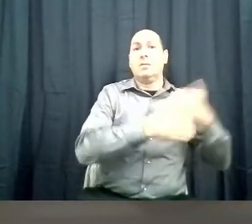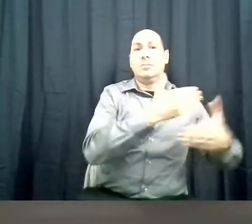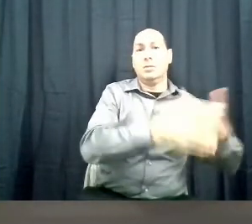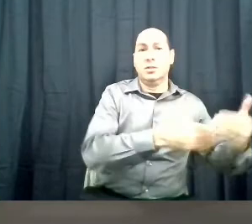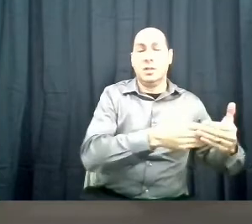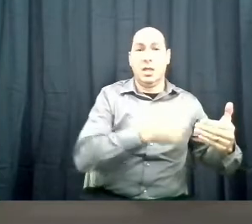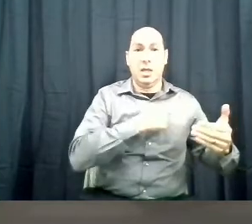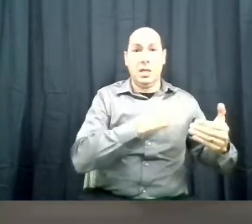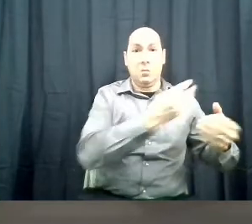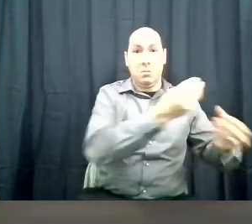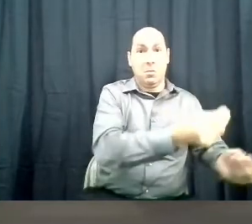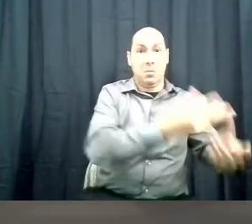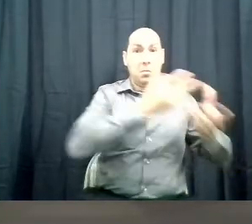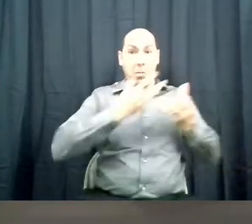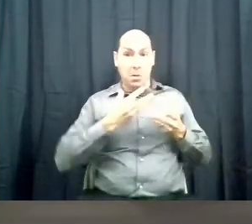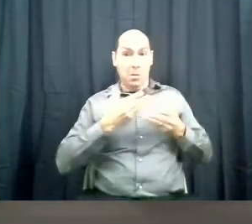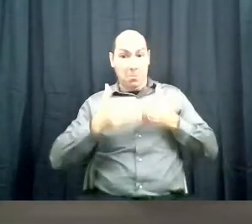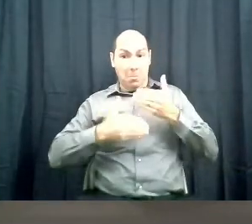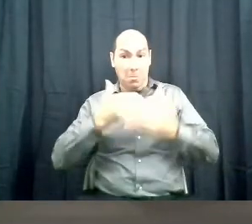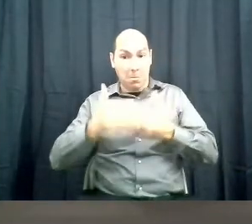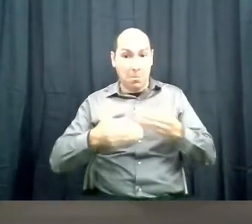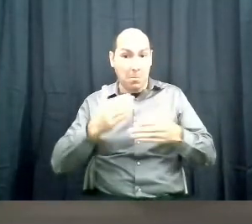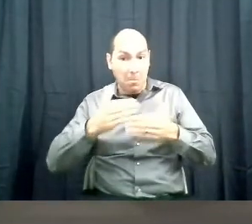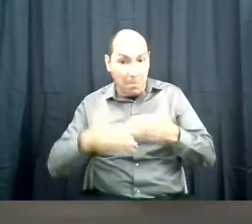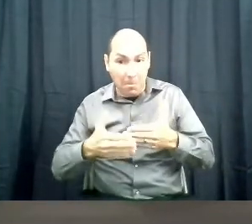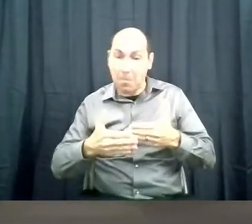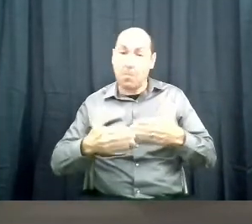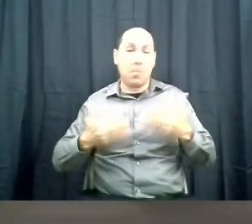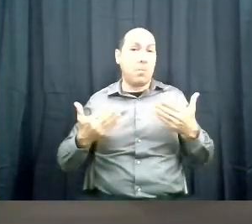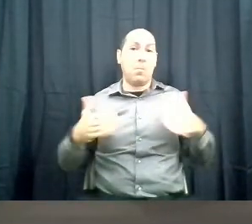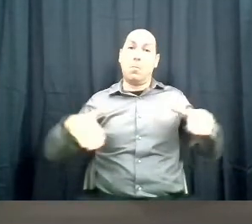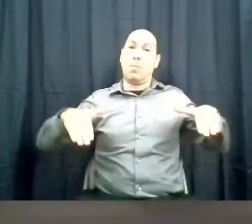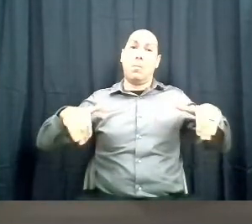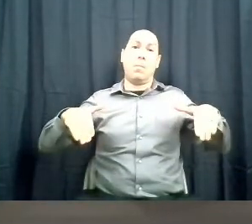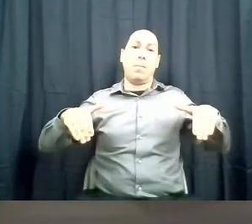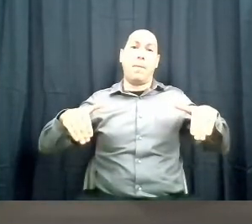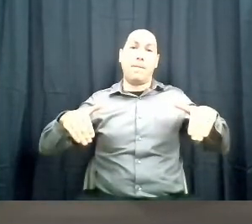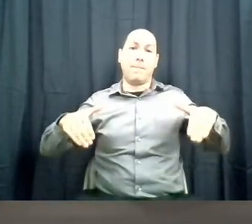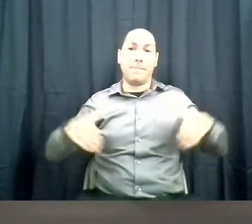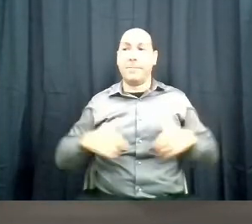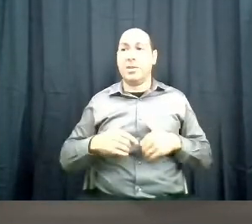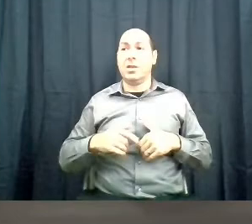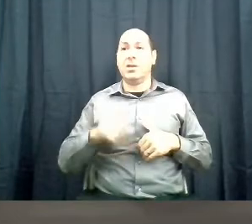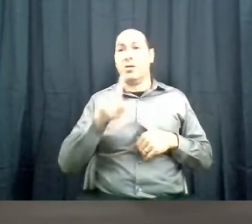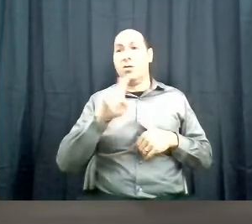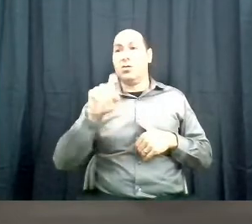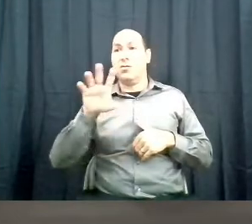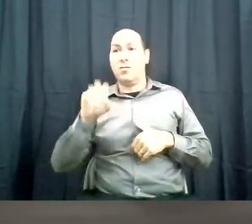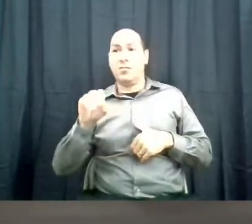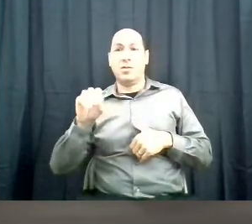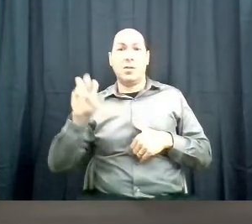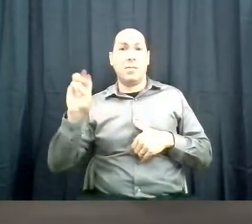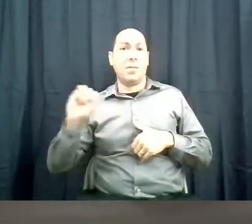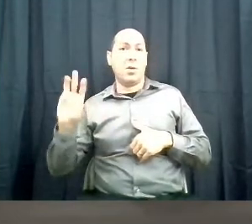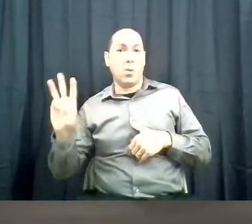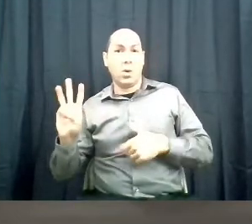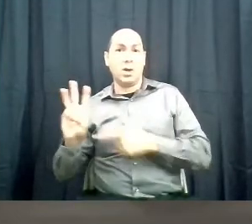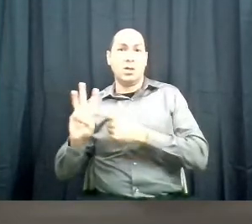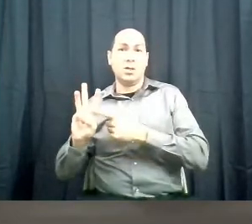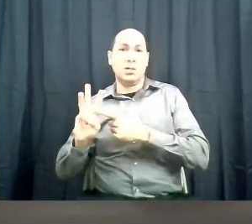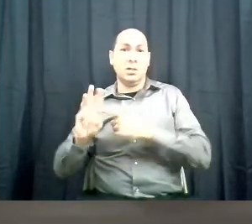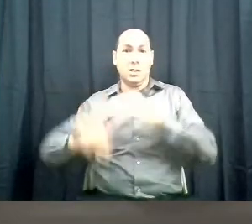concluded the process of reviewing and submitted to us the 150 megawatts. The 150 megawatt